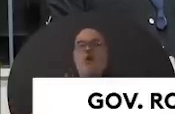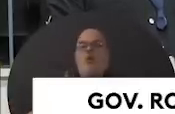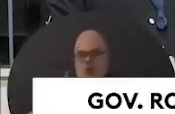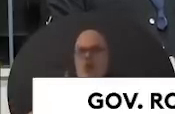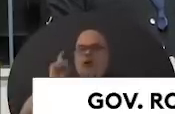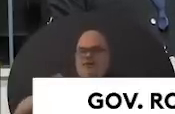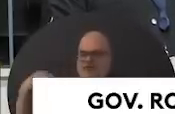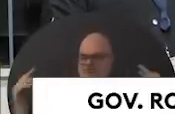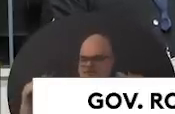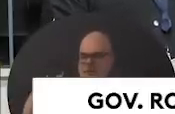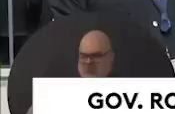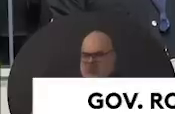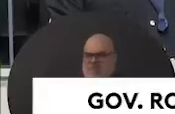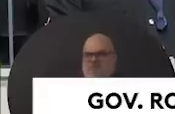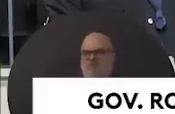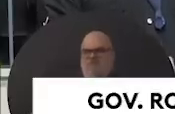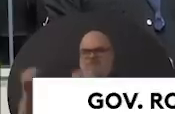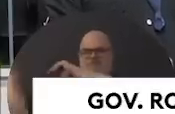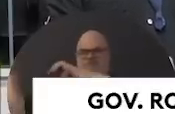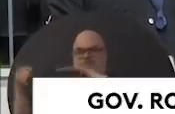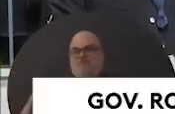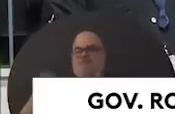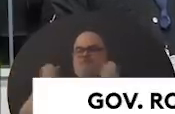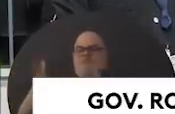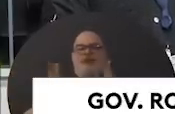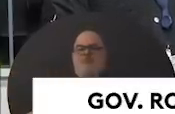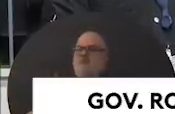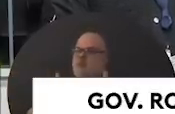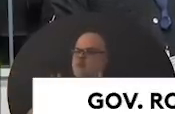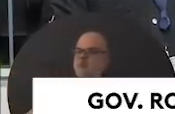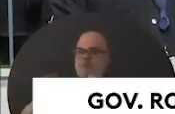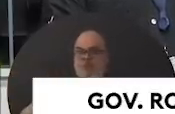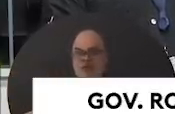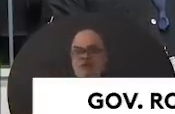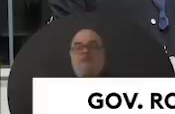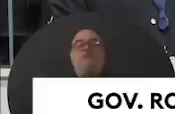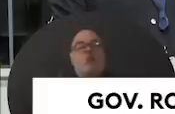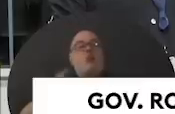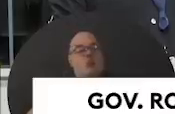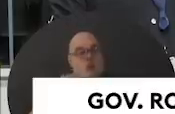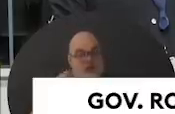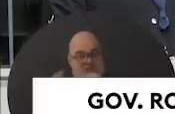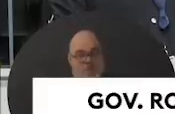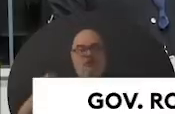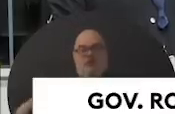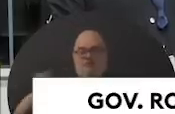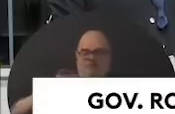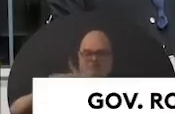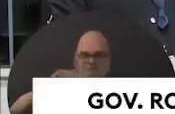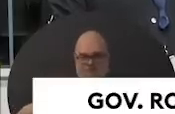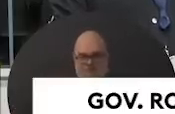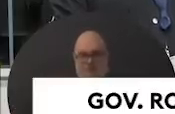and a strong effort to get the power back on for as many people as quickly as possible, and they are working with those partners. We have activated the